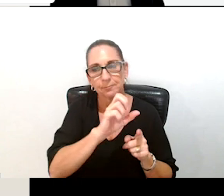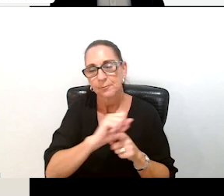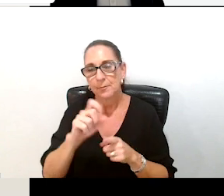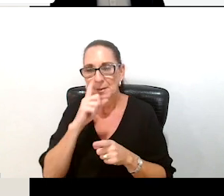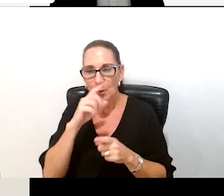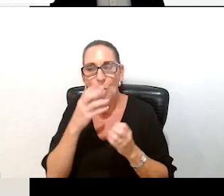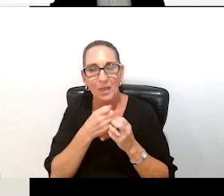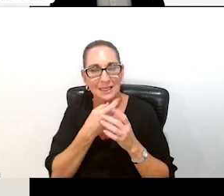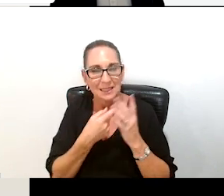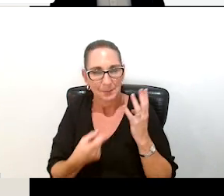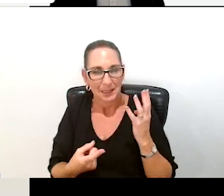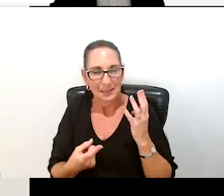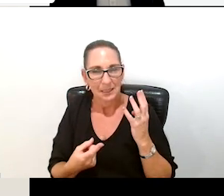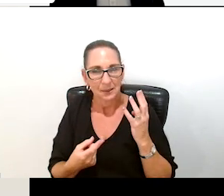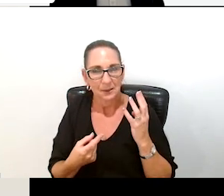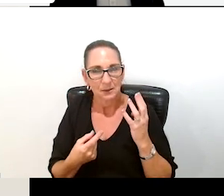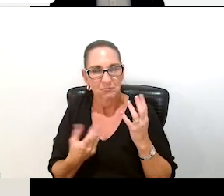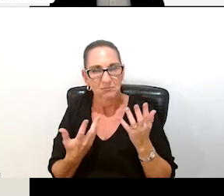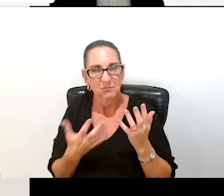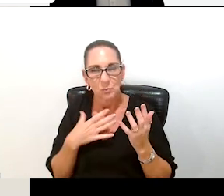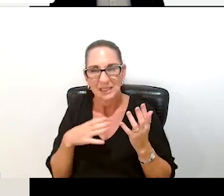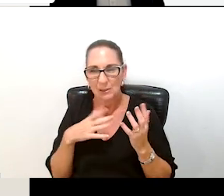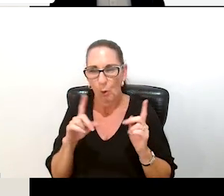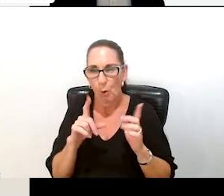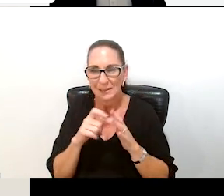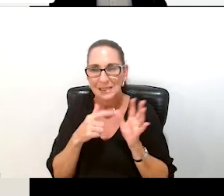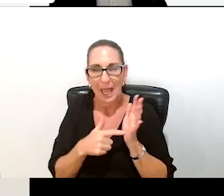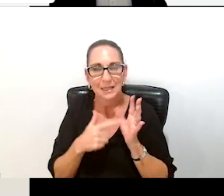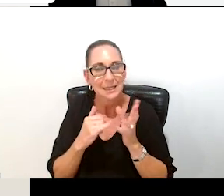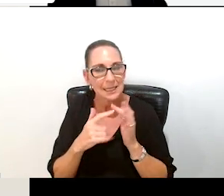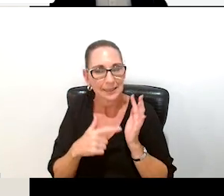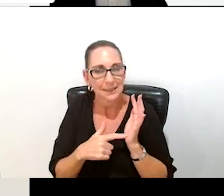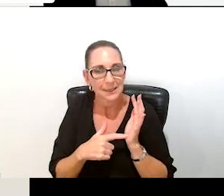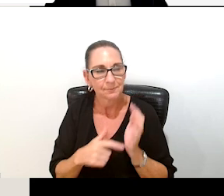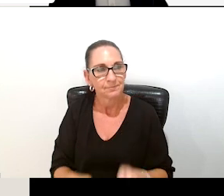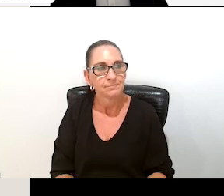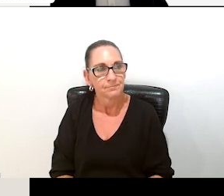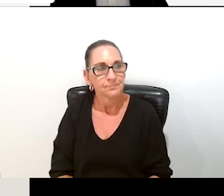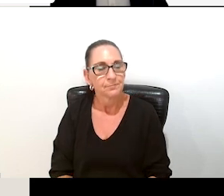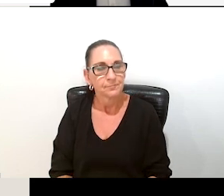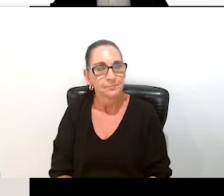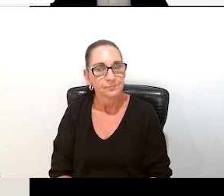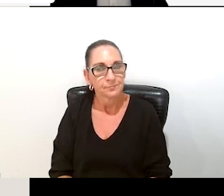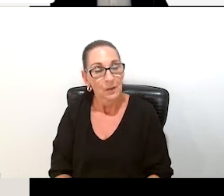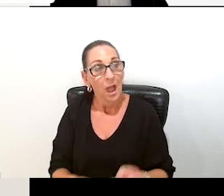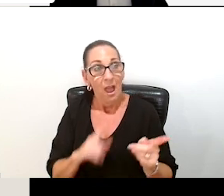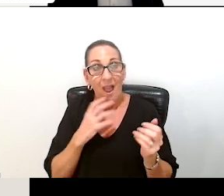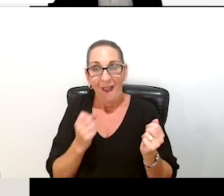intellectual disability well, and what data sets we'll need to do that. There are many, many gaps in this